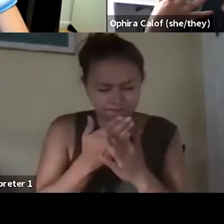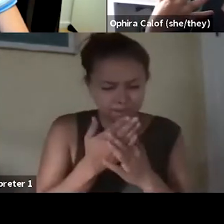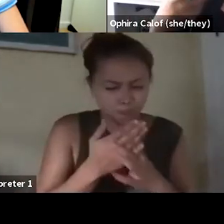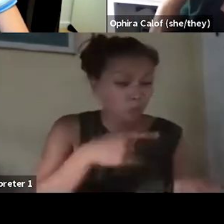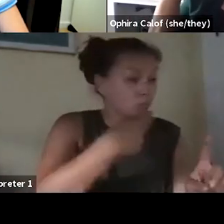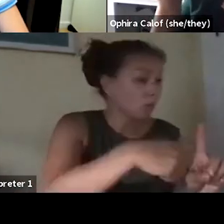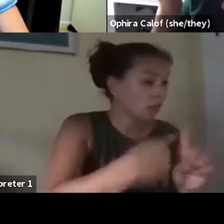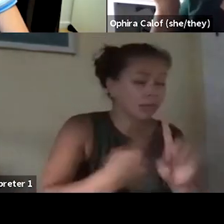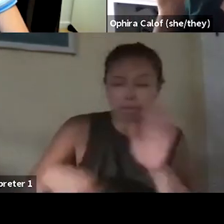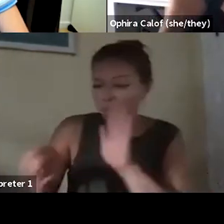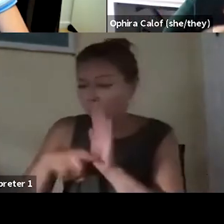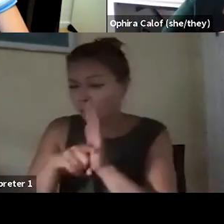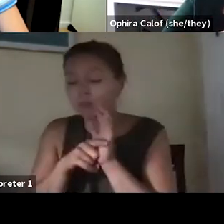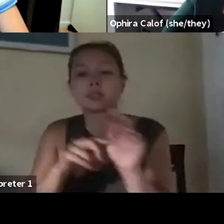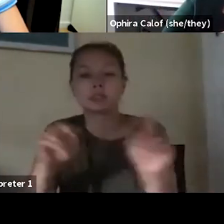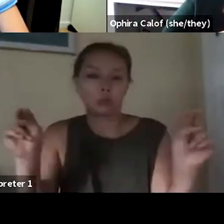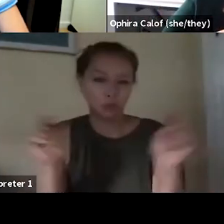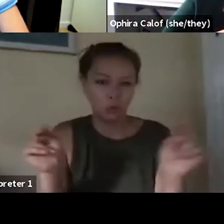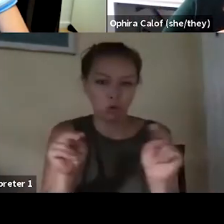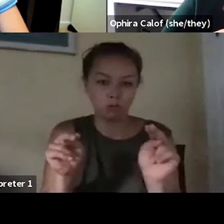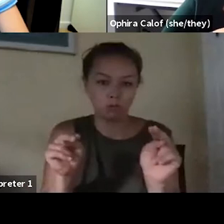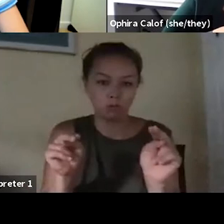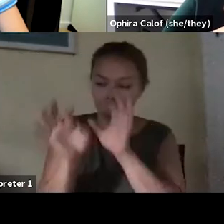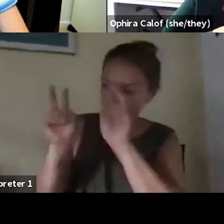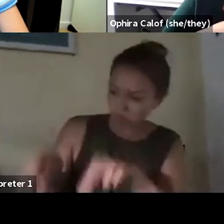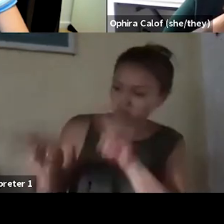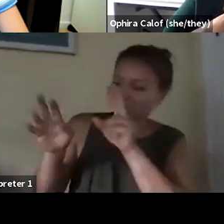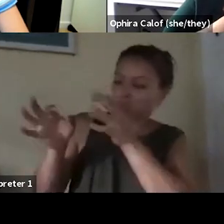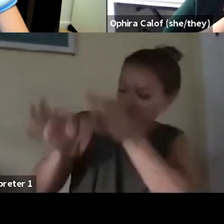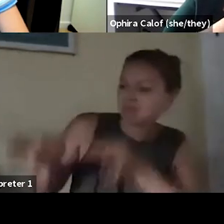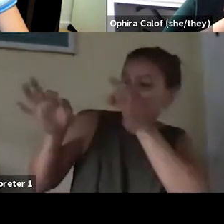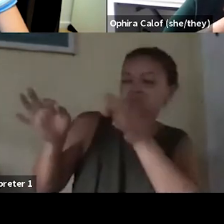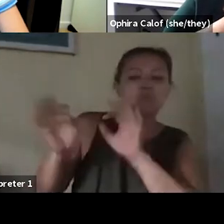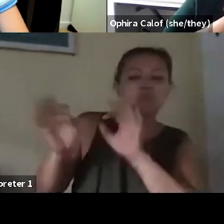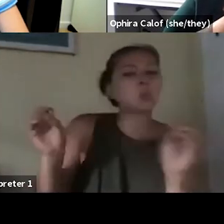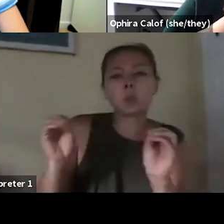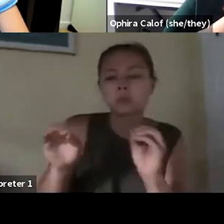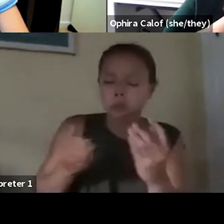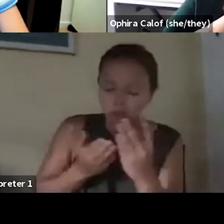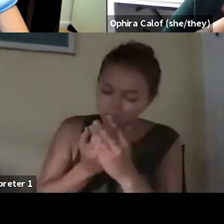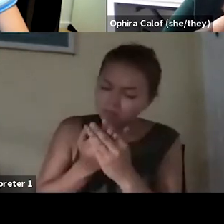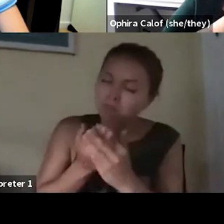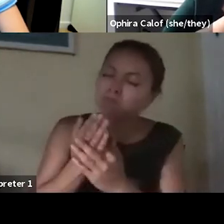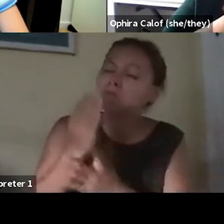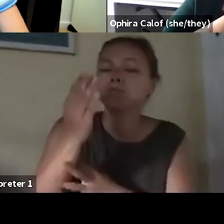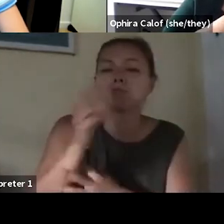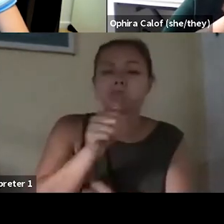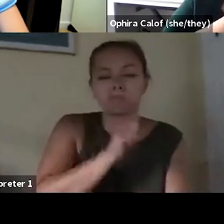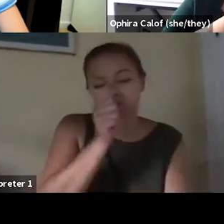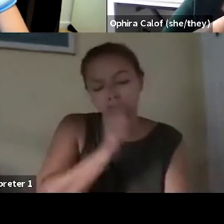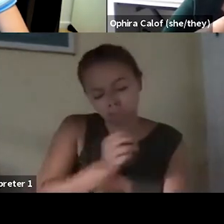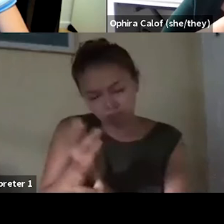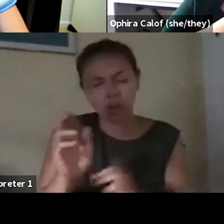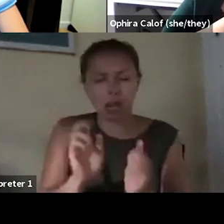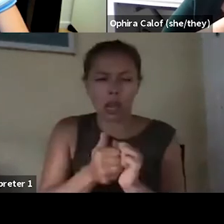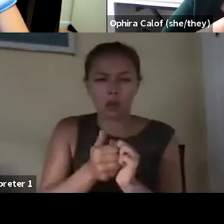just is. There's no judgment associated with it. And at one of the shows, there actually was someone in the front